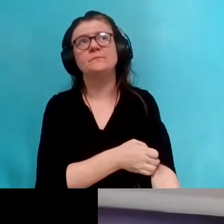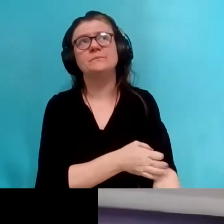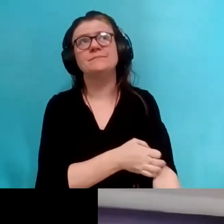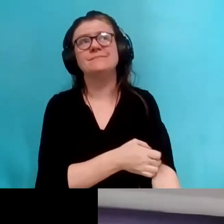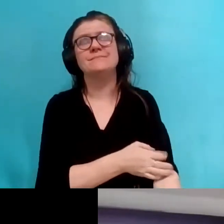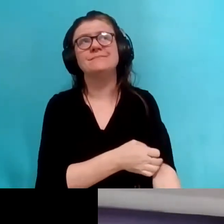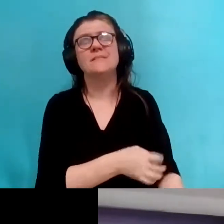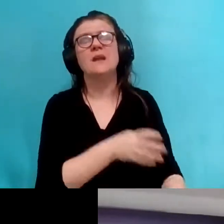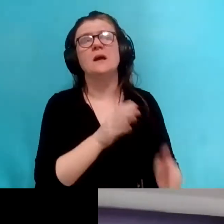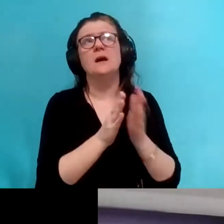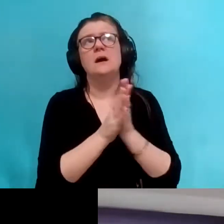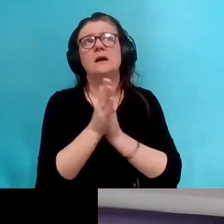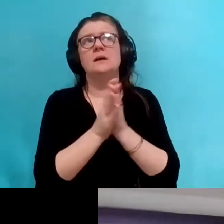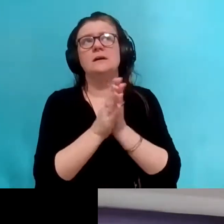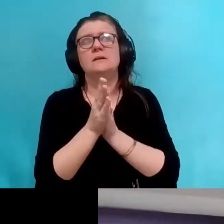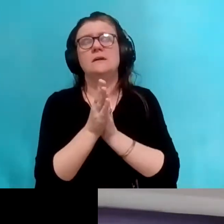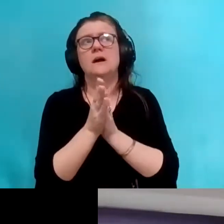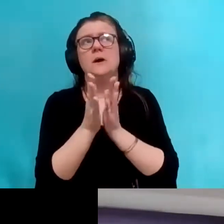not have,